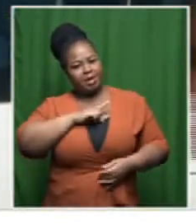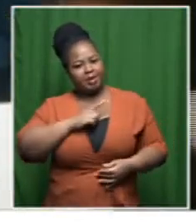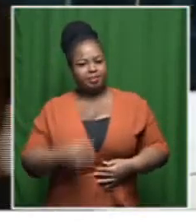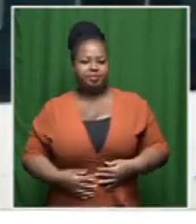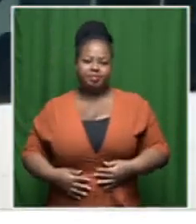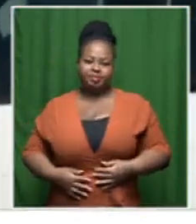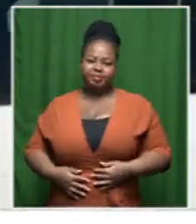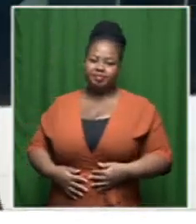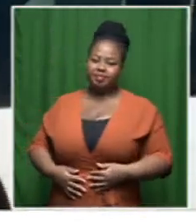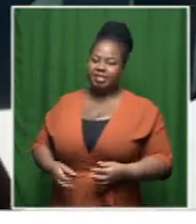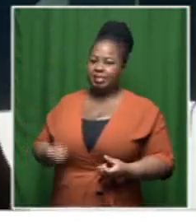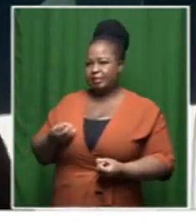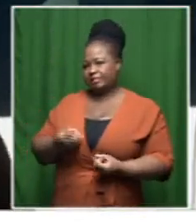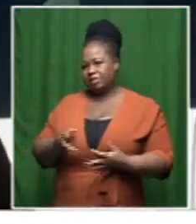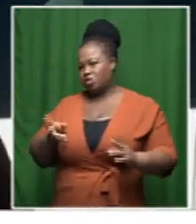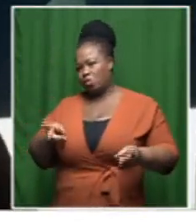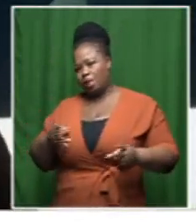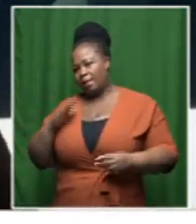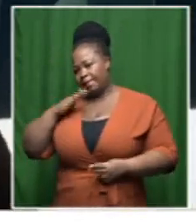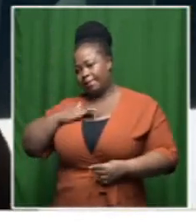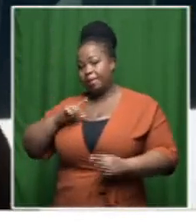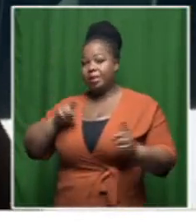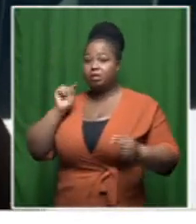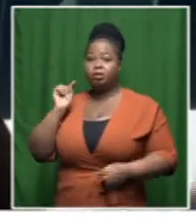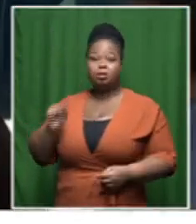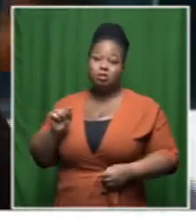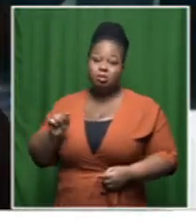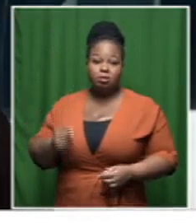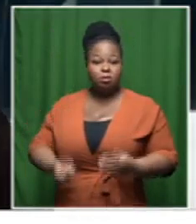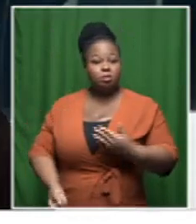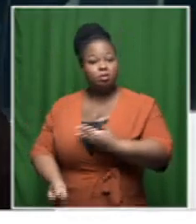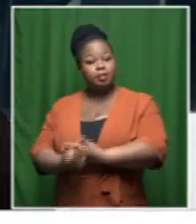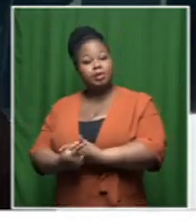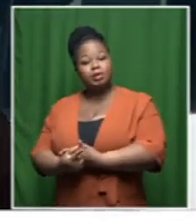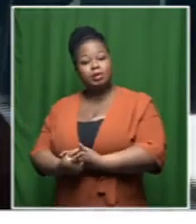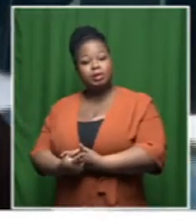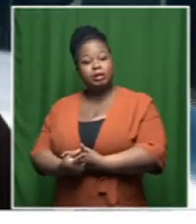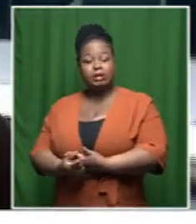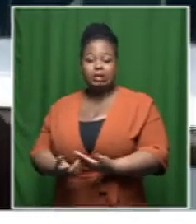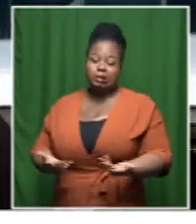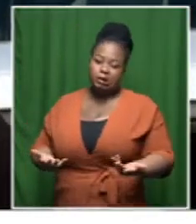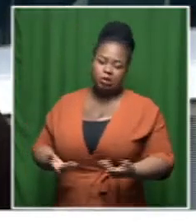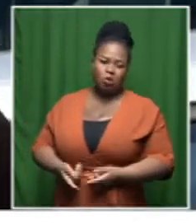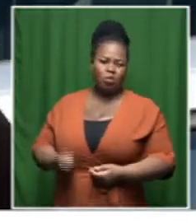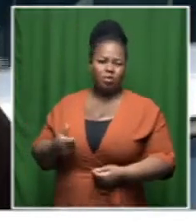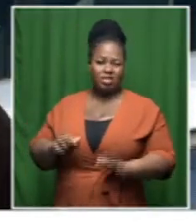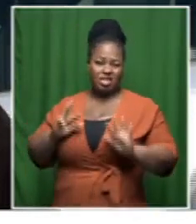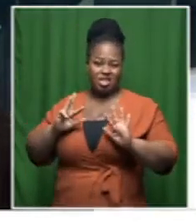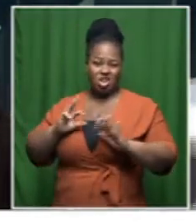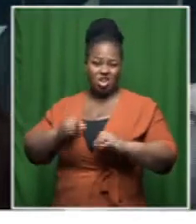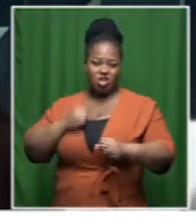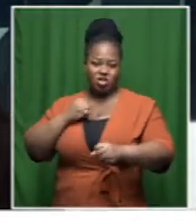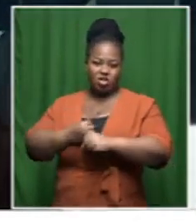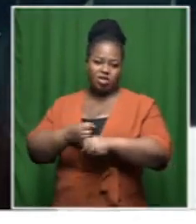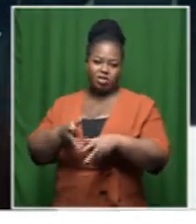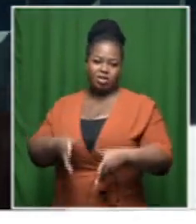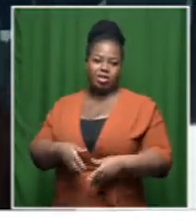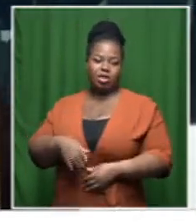might not be familiar, but this has been happening. It's about 9 years now here